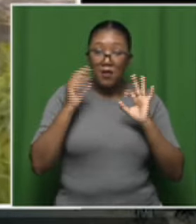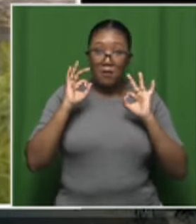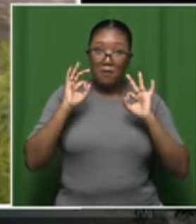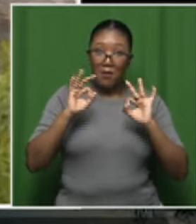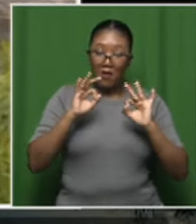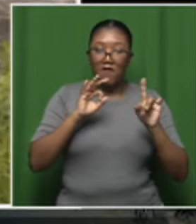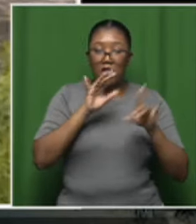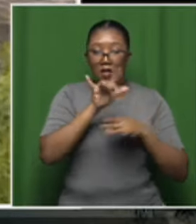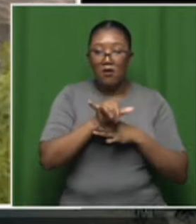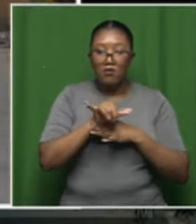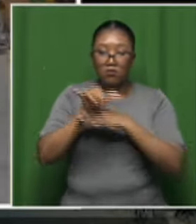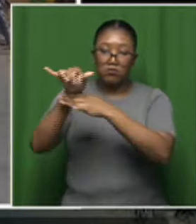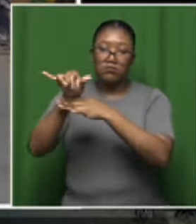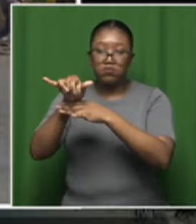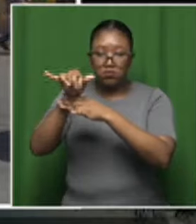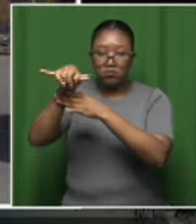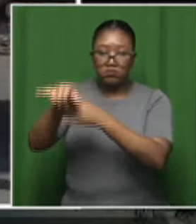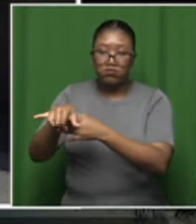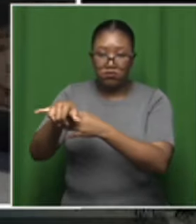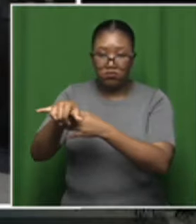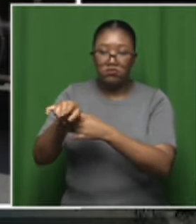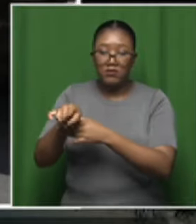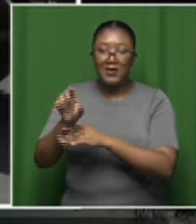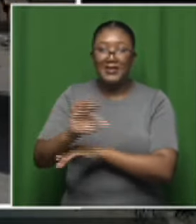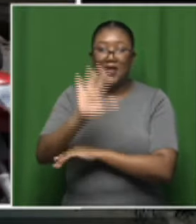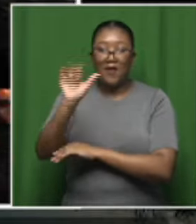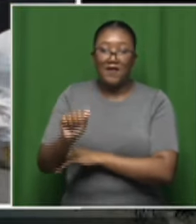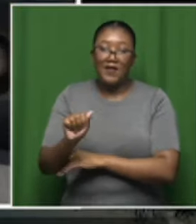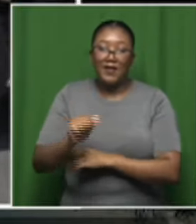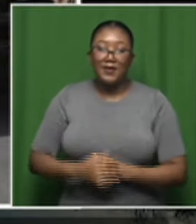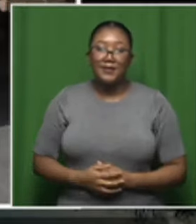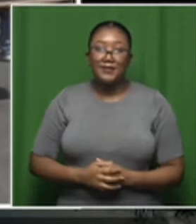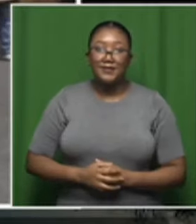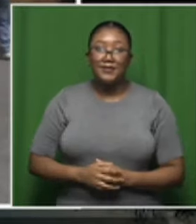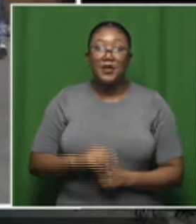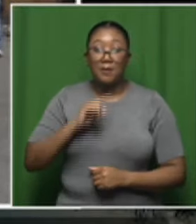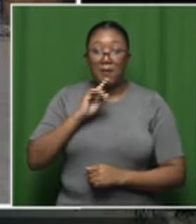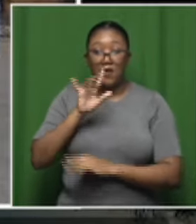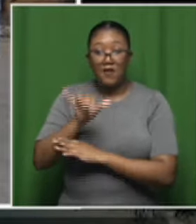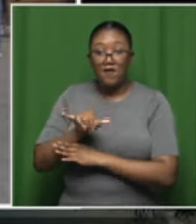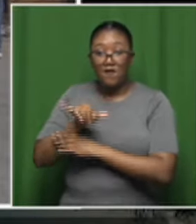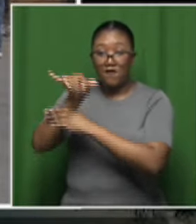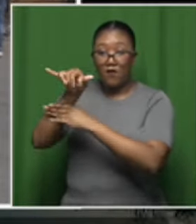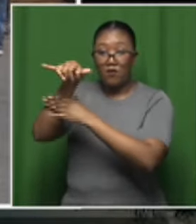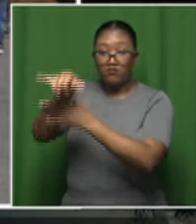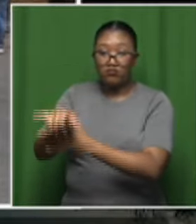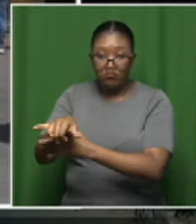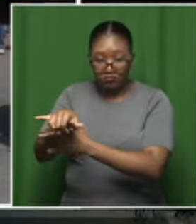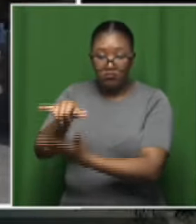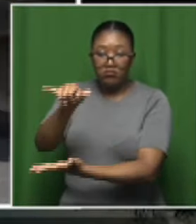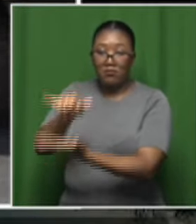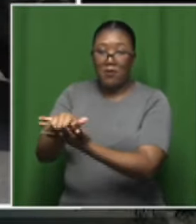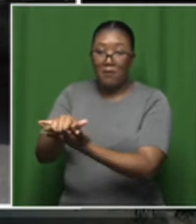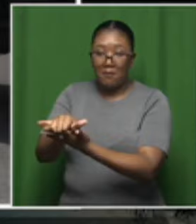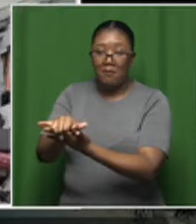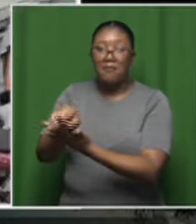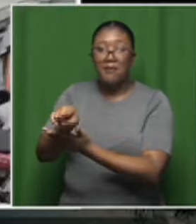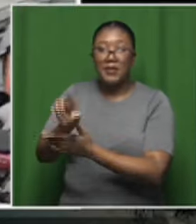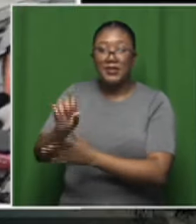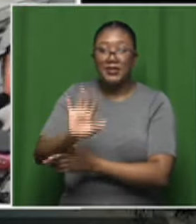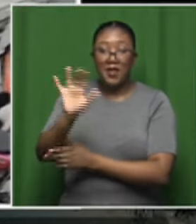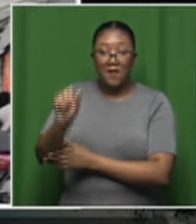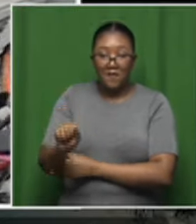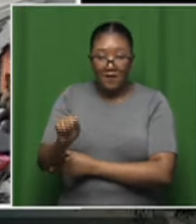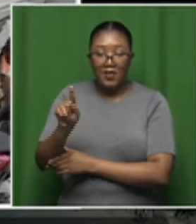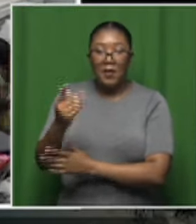South Africa. But nobody will be allowed on arrival, because then in South Africa again, certain